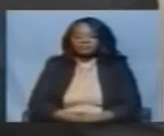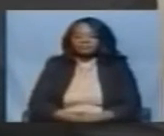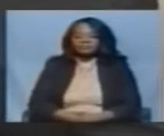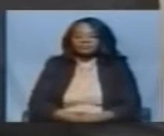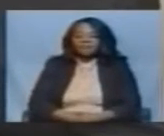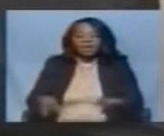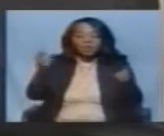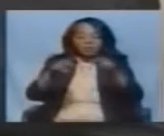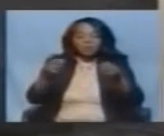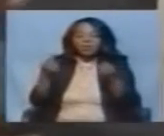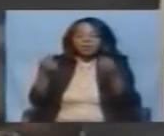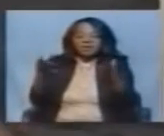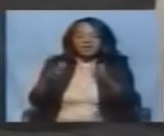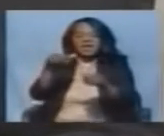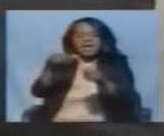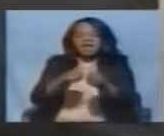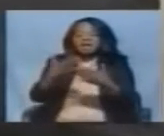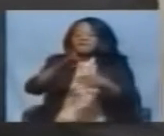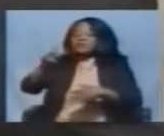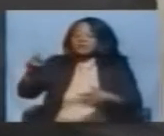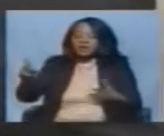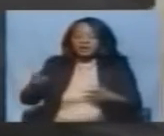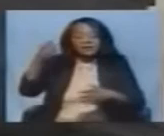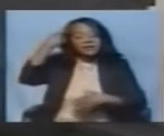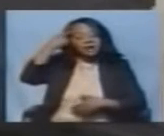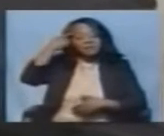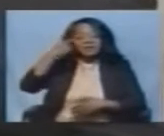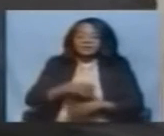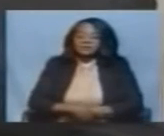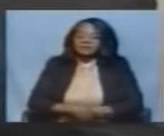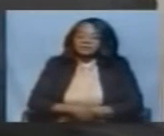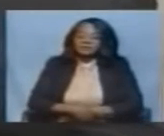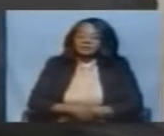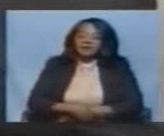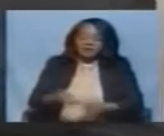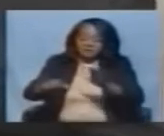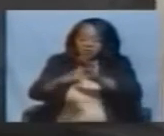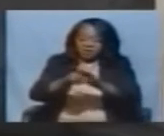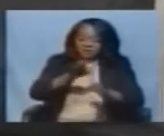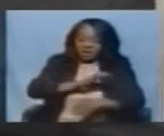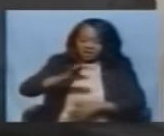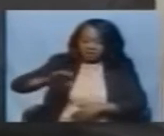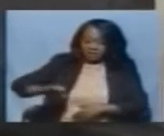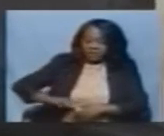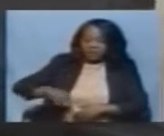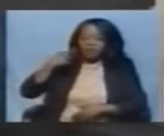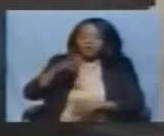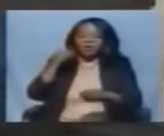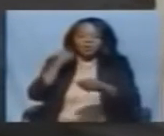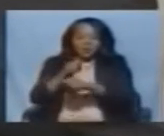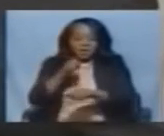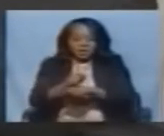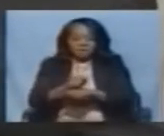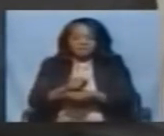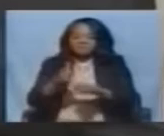of our people everywhere in government and in private sector who are doing a marvelous job. We are following exactly